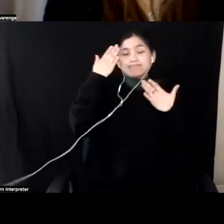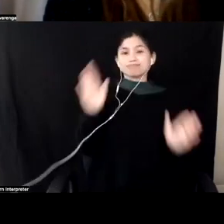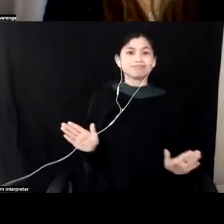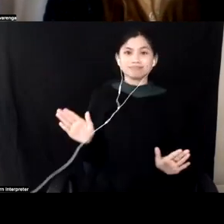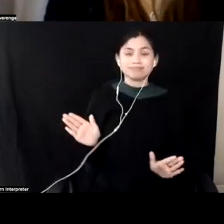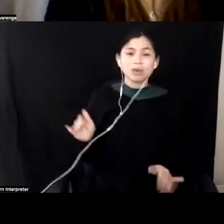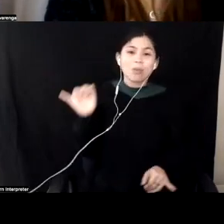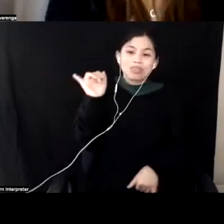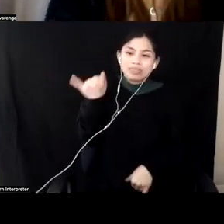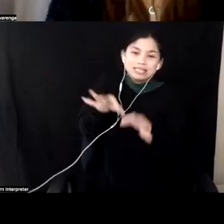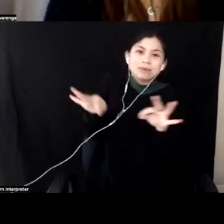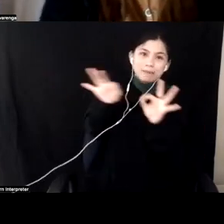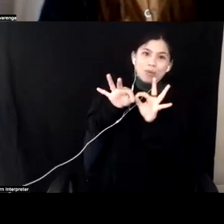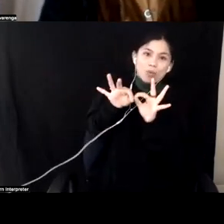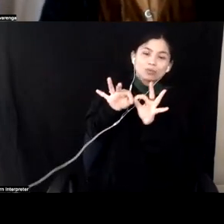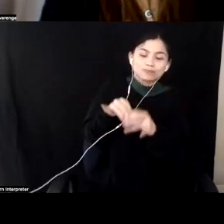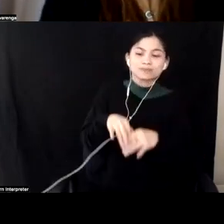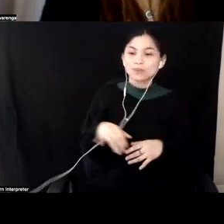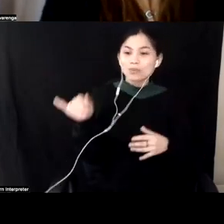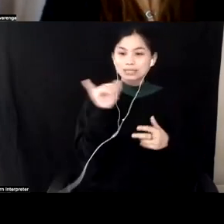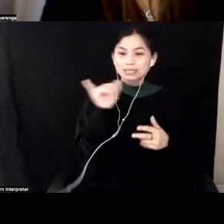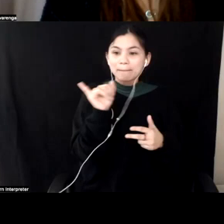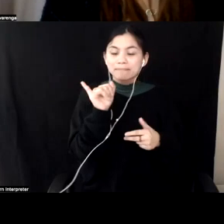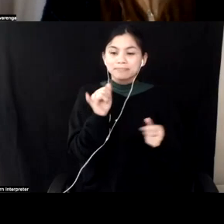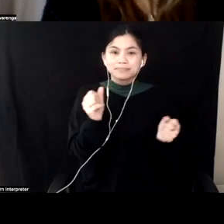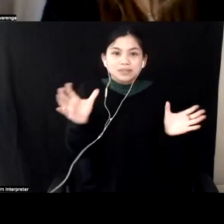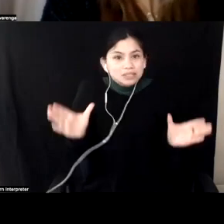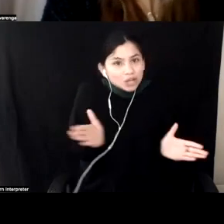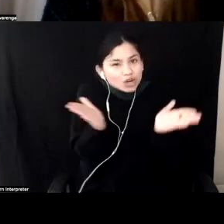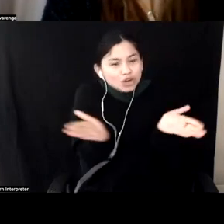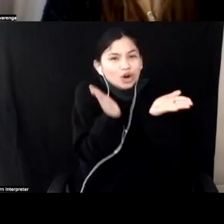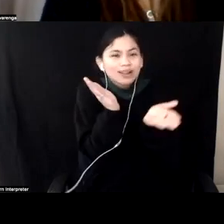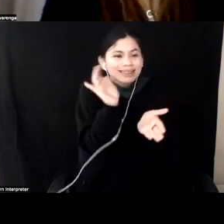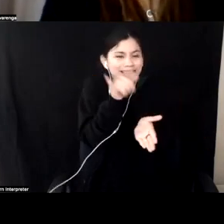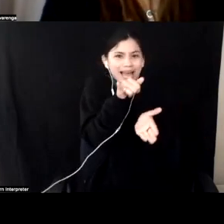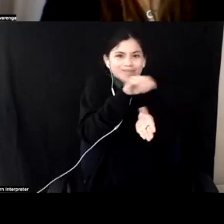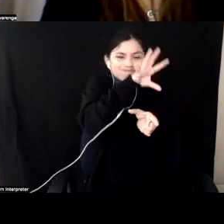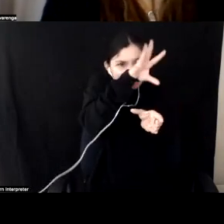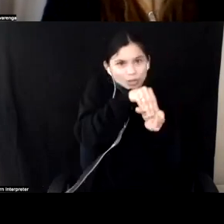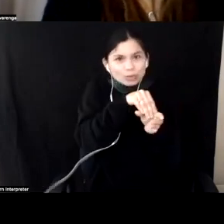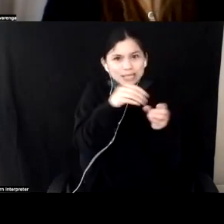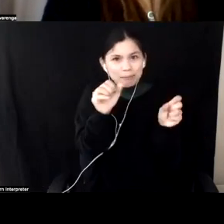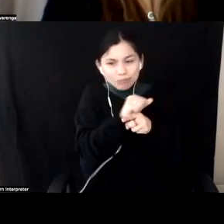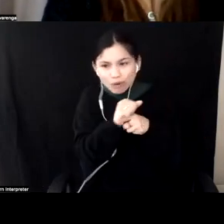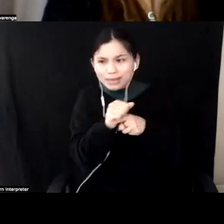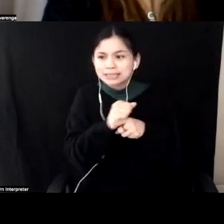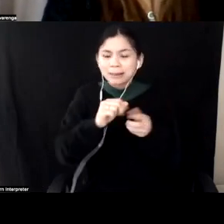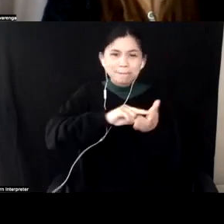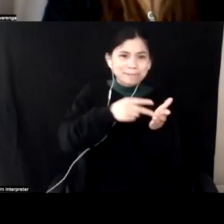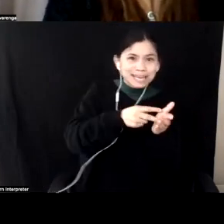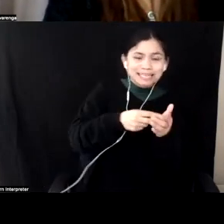then fostering those inclusive practices. So that just means encouraging them, helping